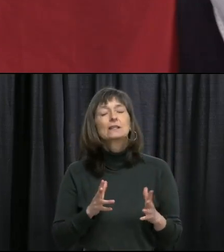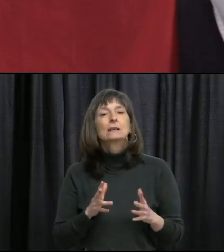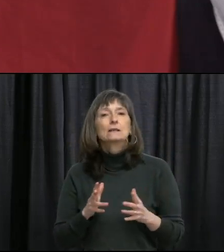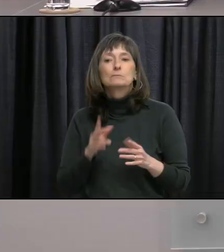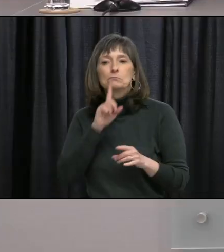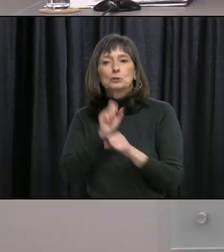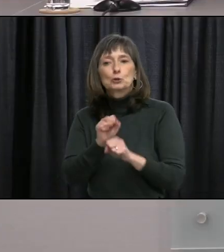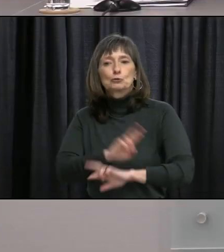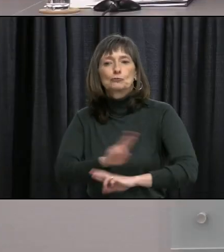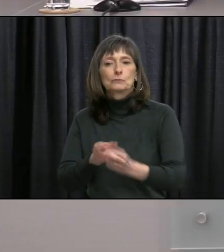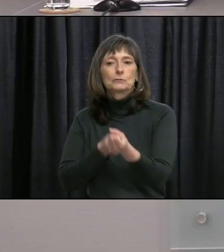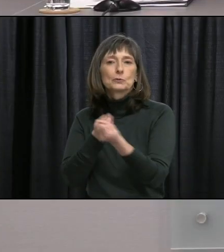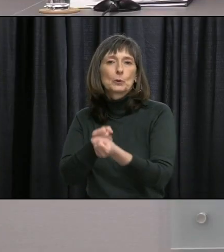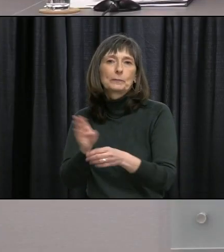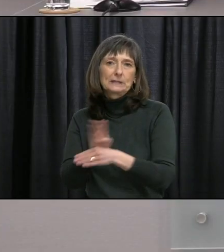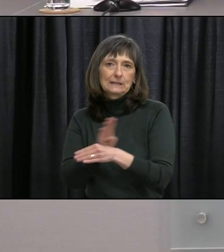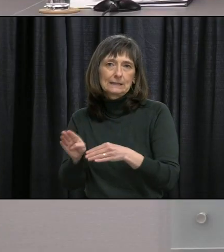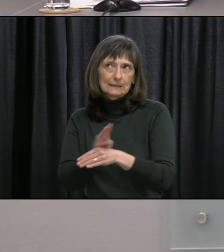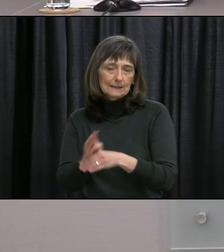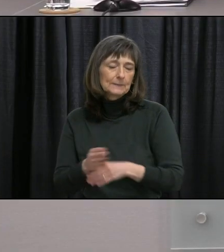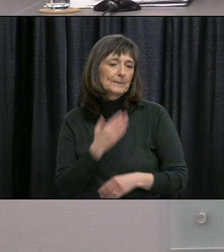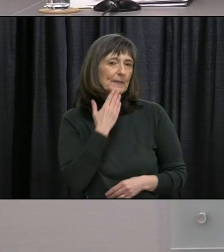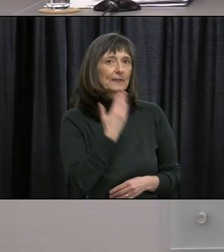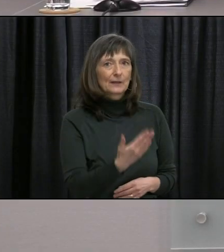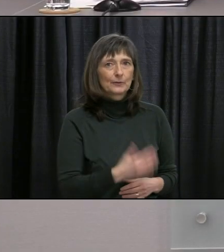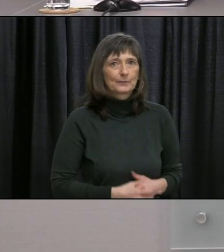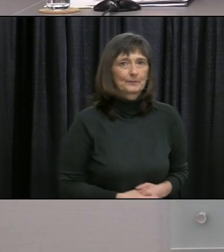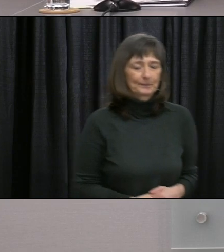businesses. Thank you.